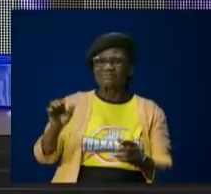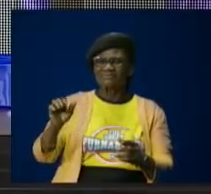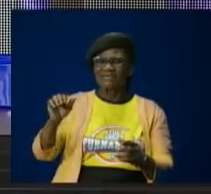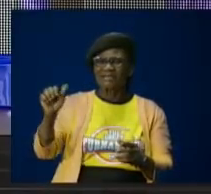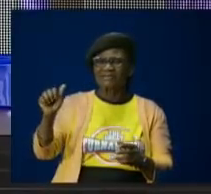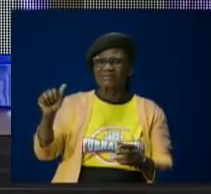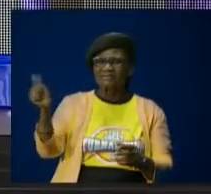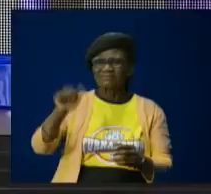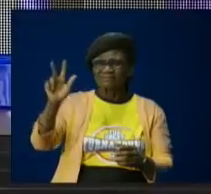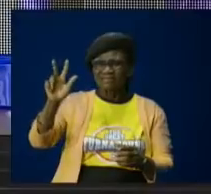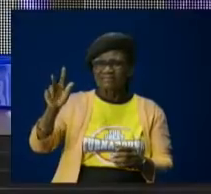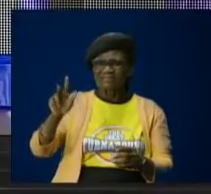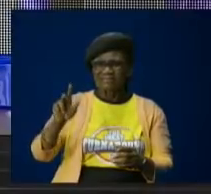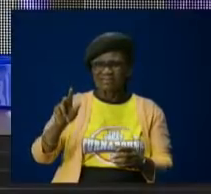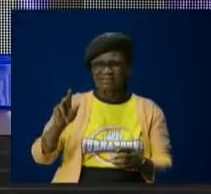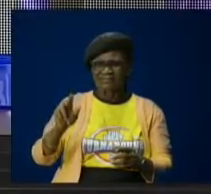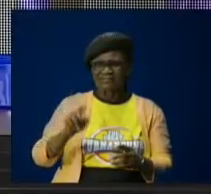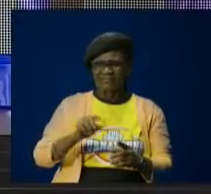there.